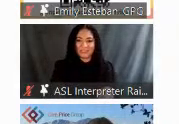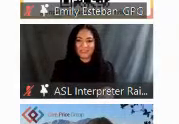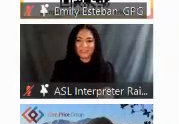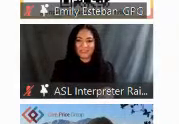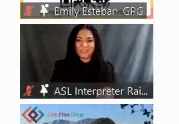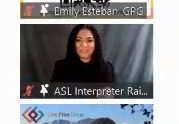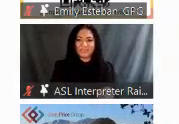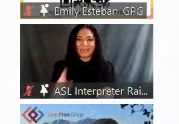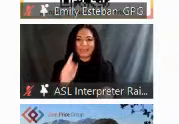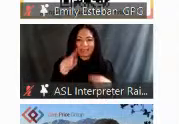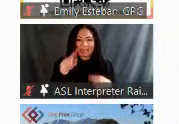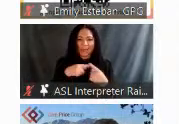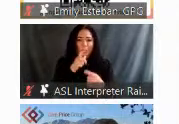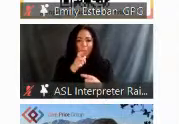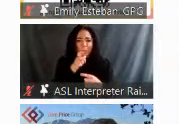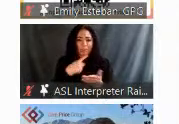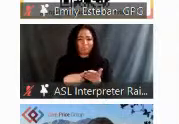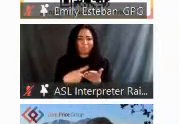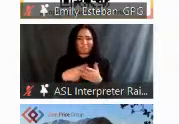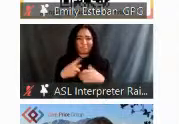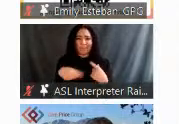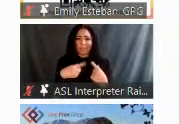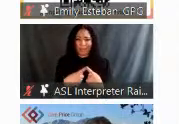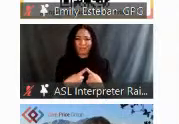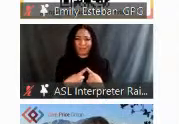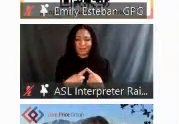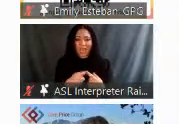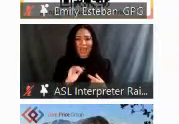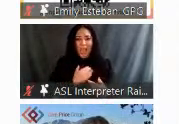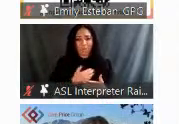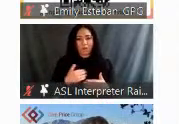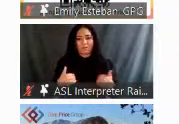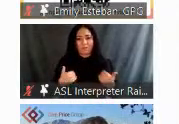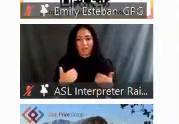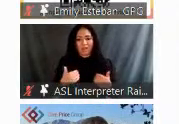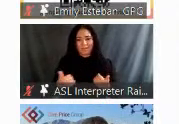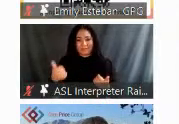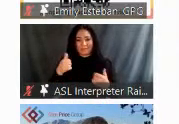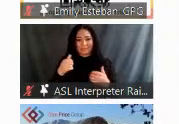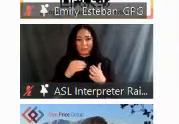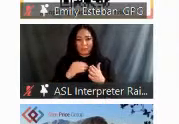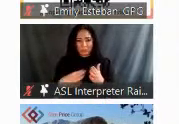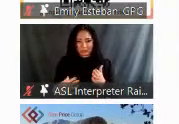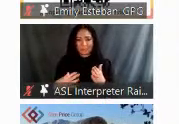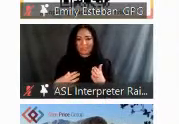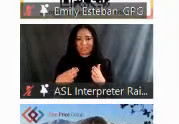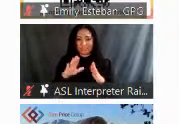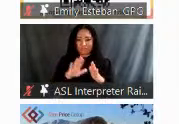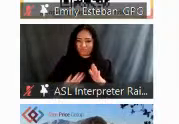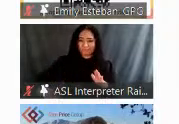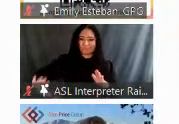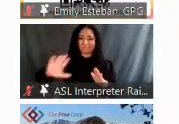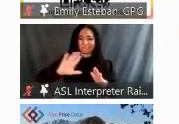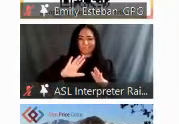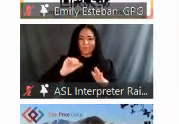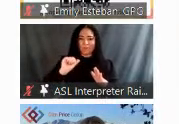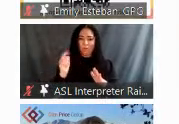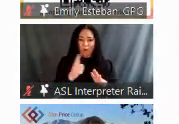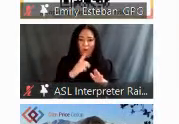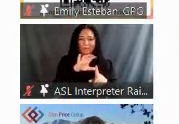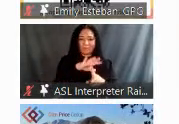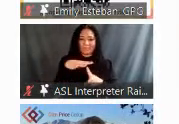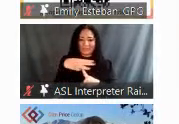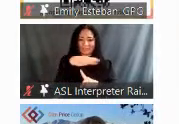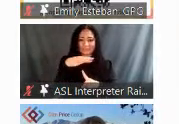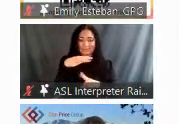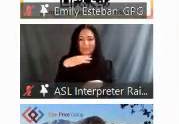about our youngest children, our youngest students across the board in all of these settings. And